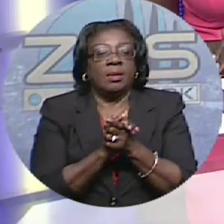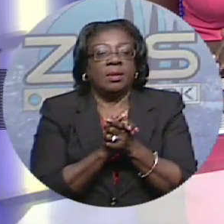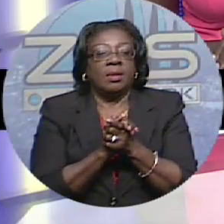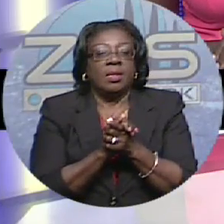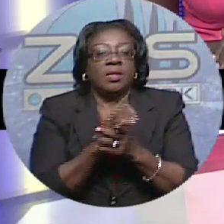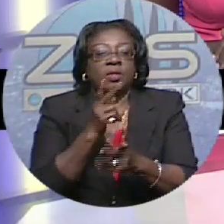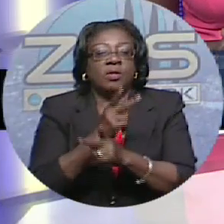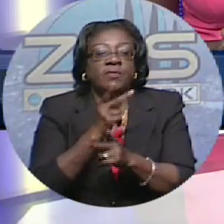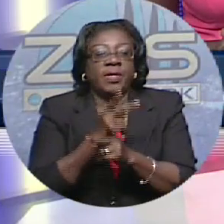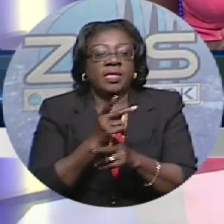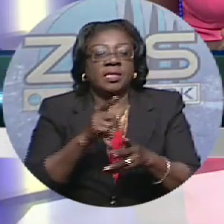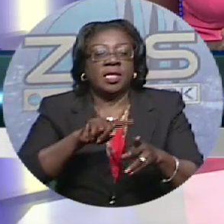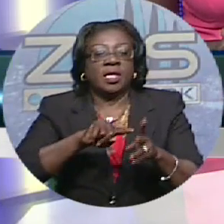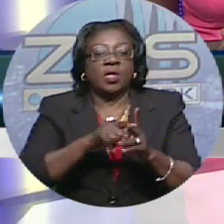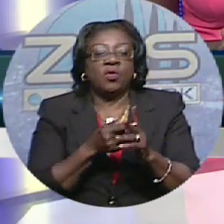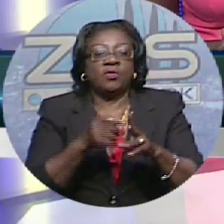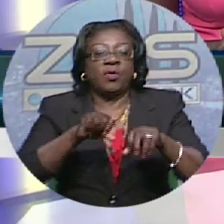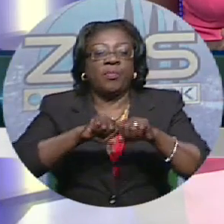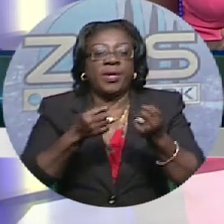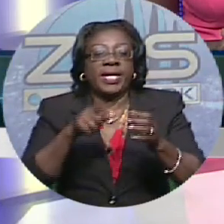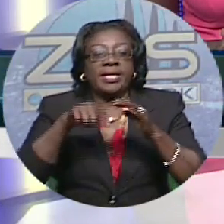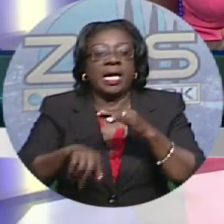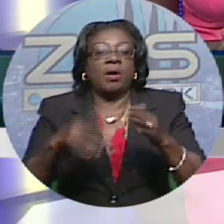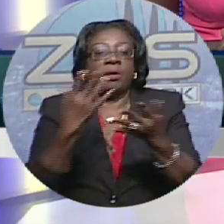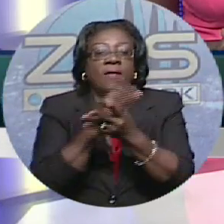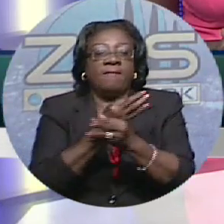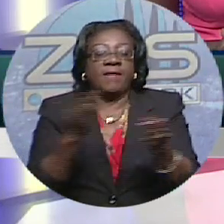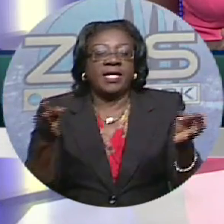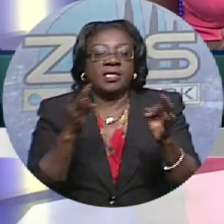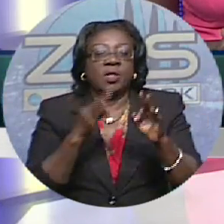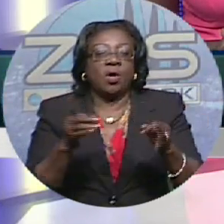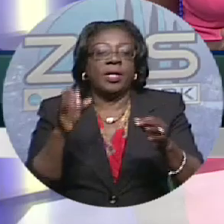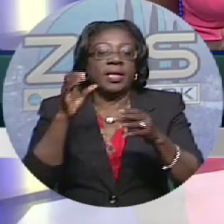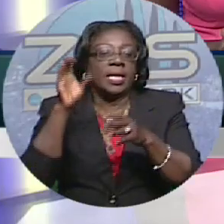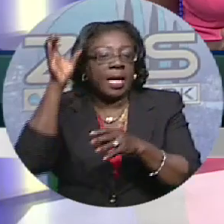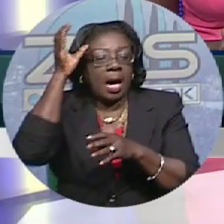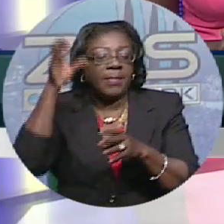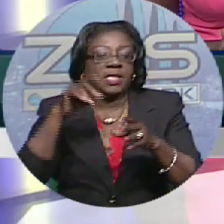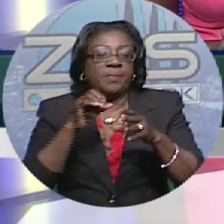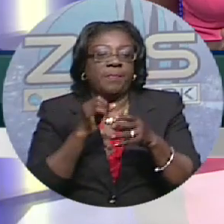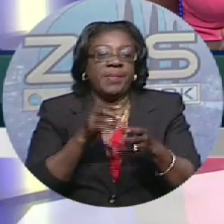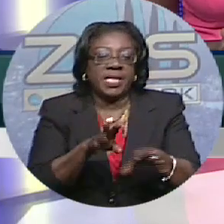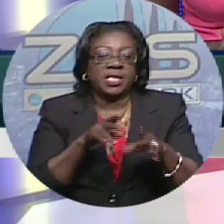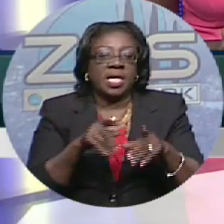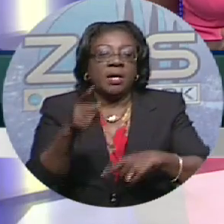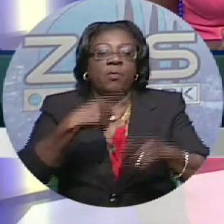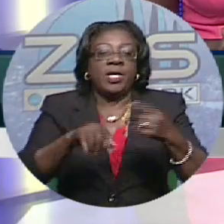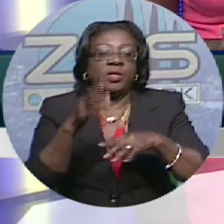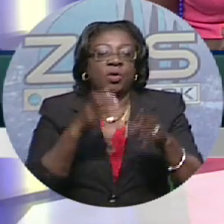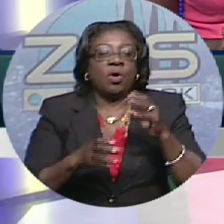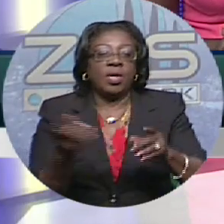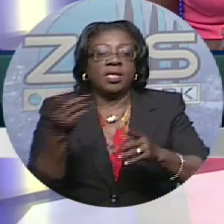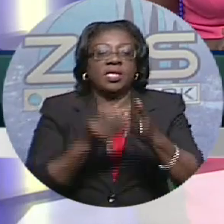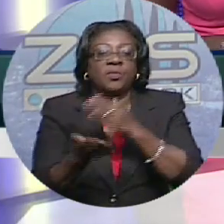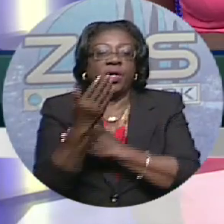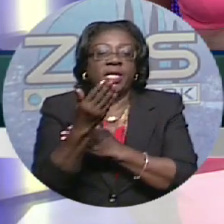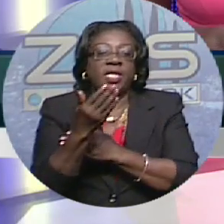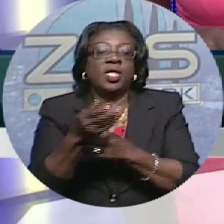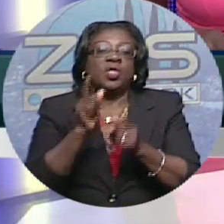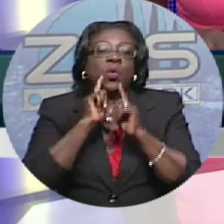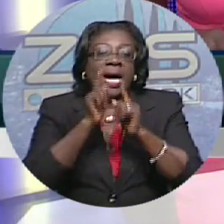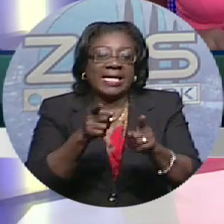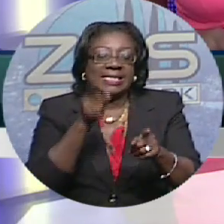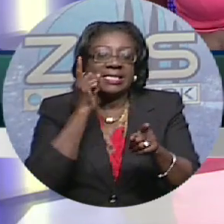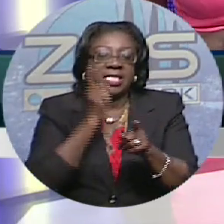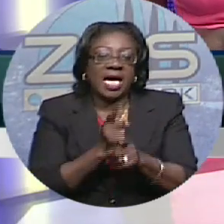Those vendors accused of tearing down that fence on Cabbage Beach appeared in the magistrate's court this morning to answer to charges of destruction. Good Thursday evening,